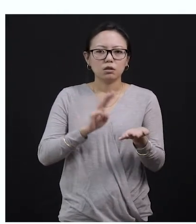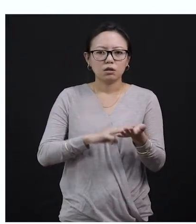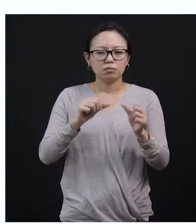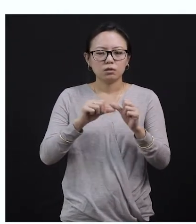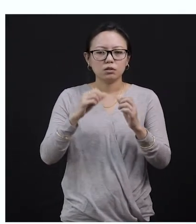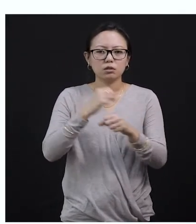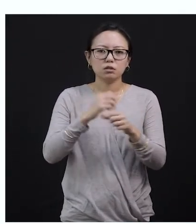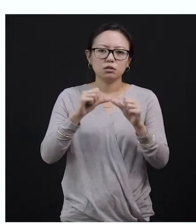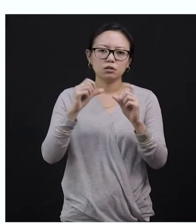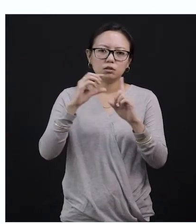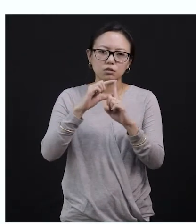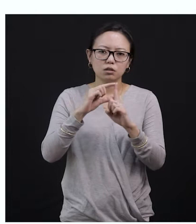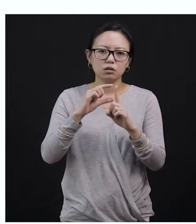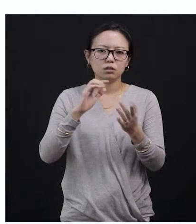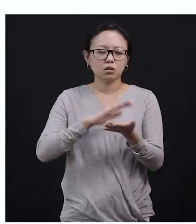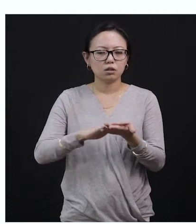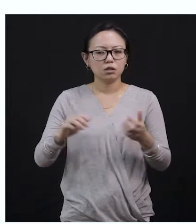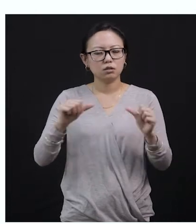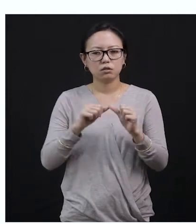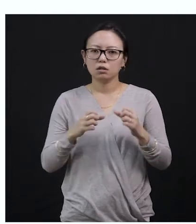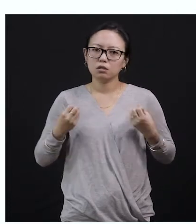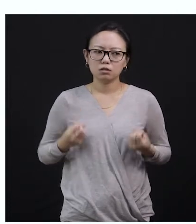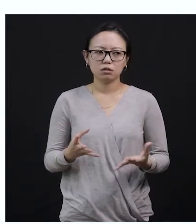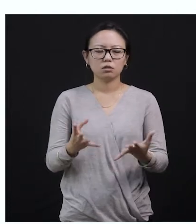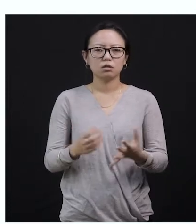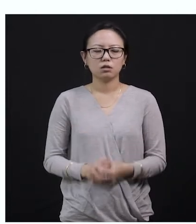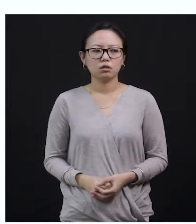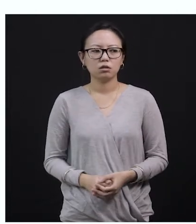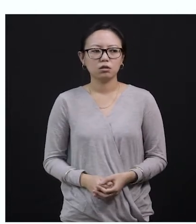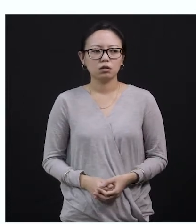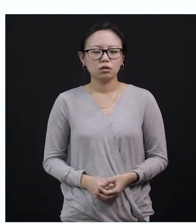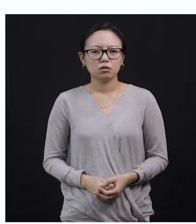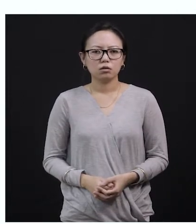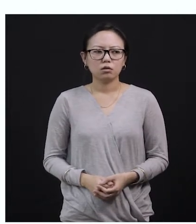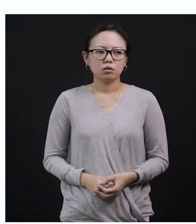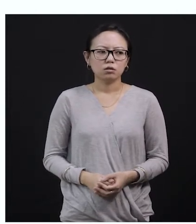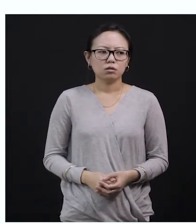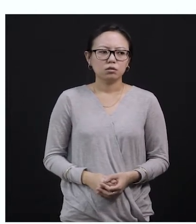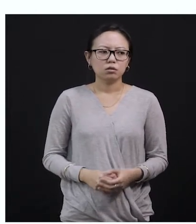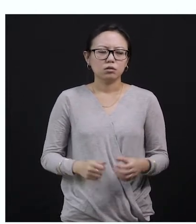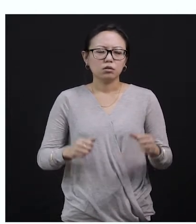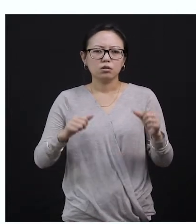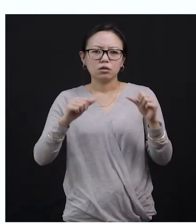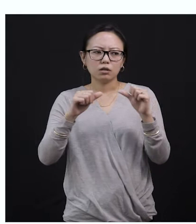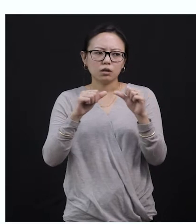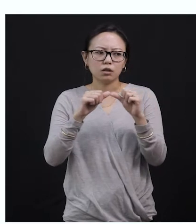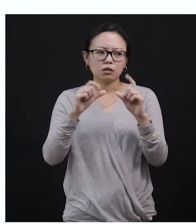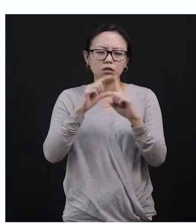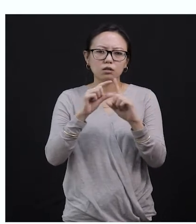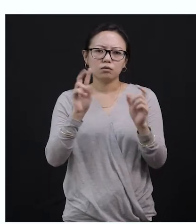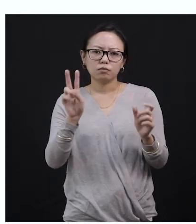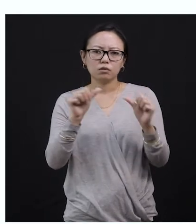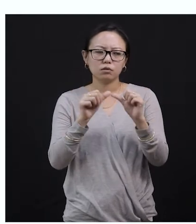state, and there were some major advantages, all right? Why they became a very powerful kingdom? There